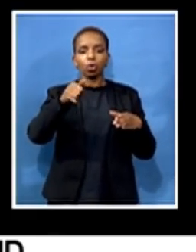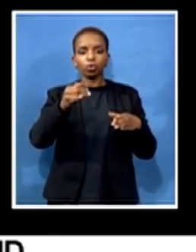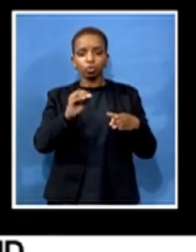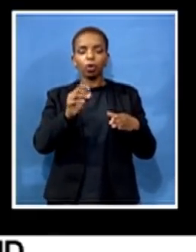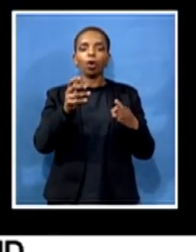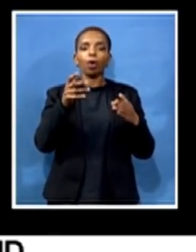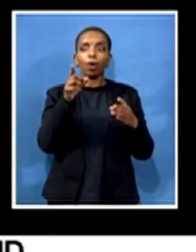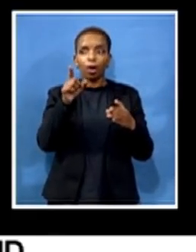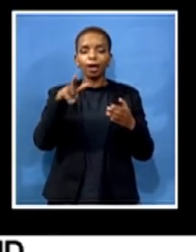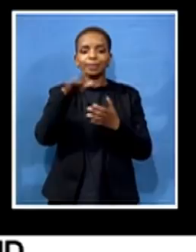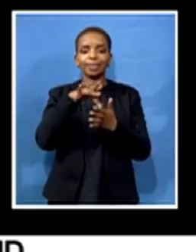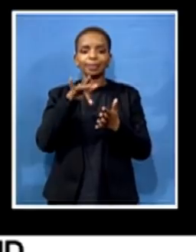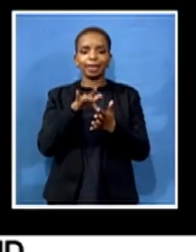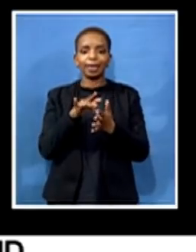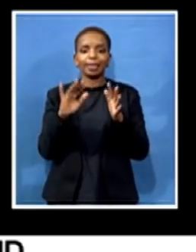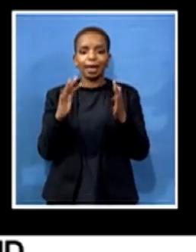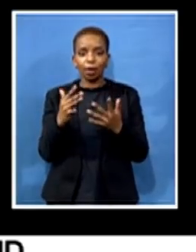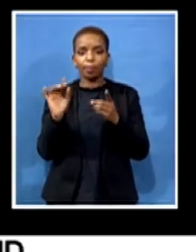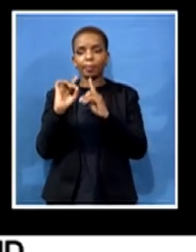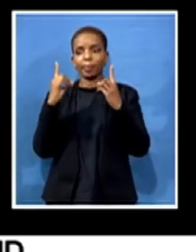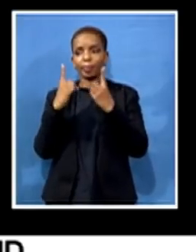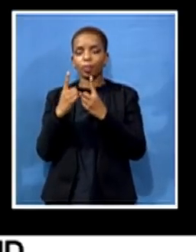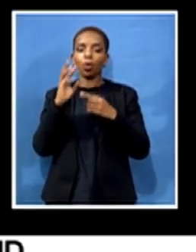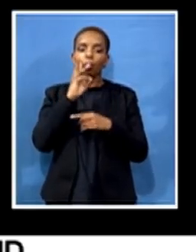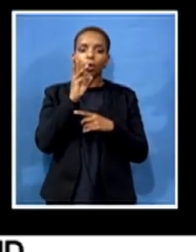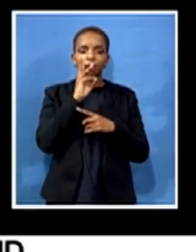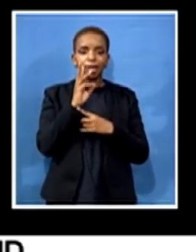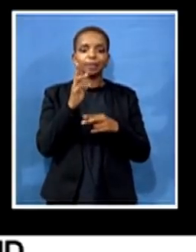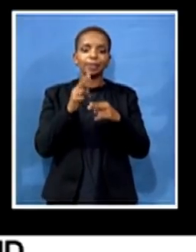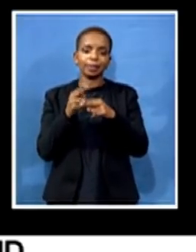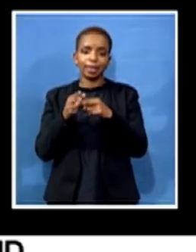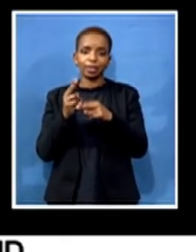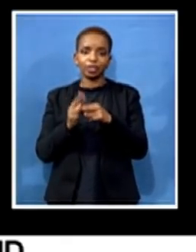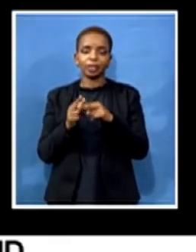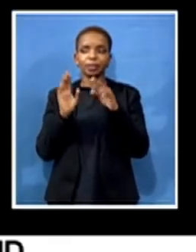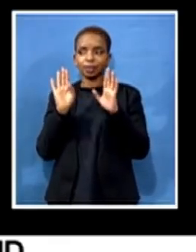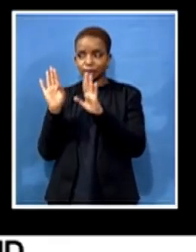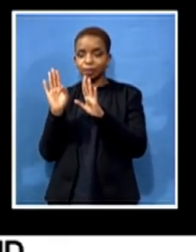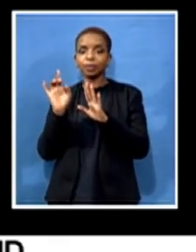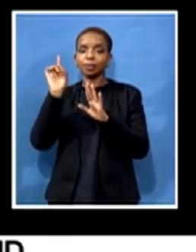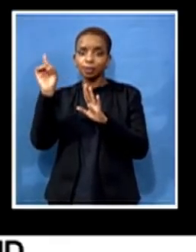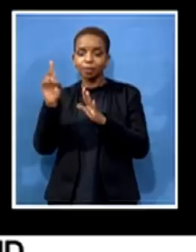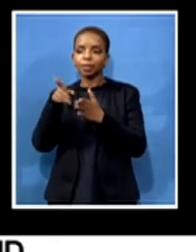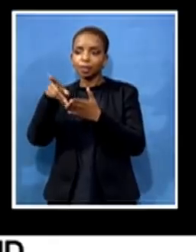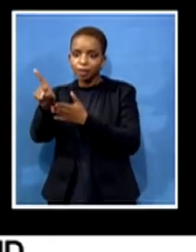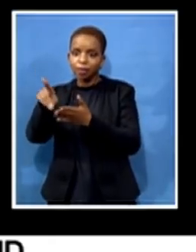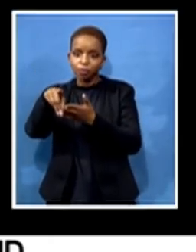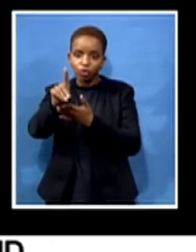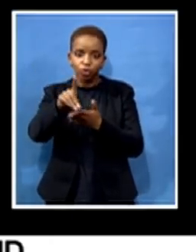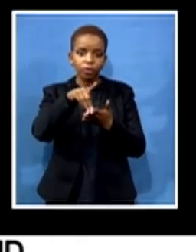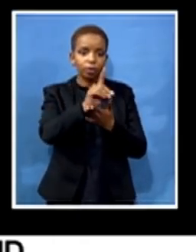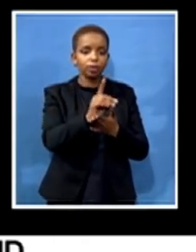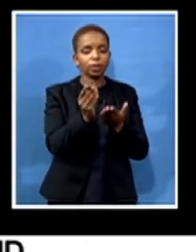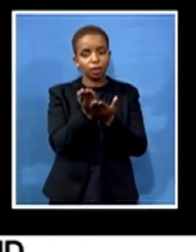sanitation. And it's water and sanitation that has been distributing. Obviously, the local